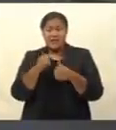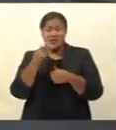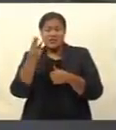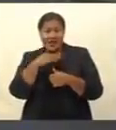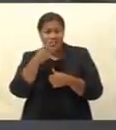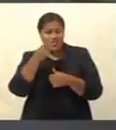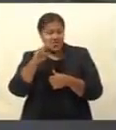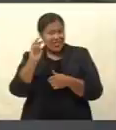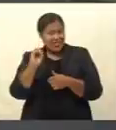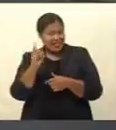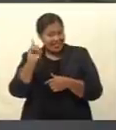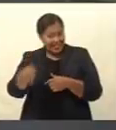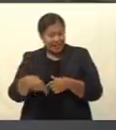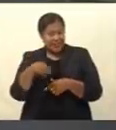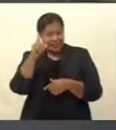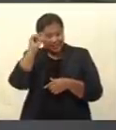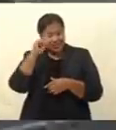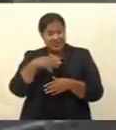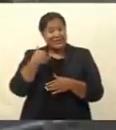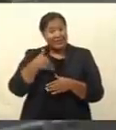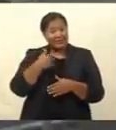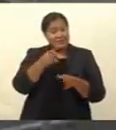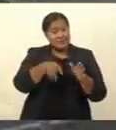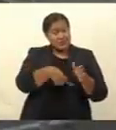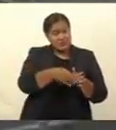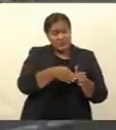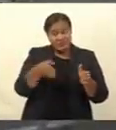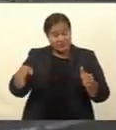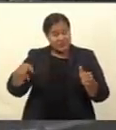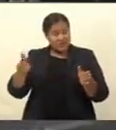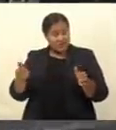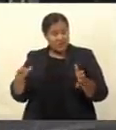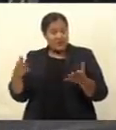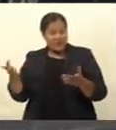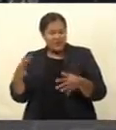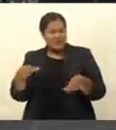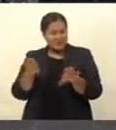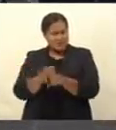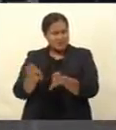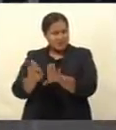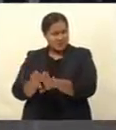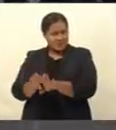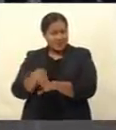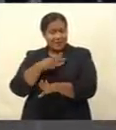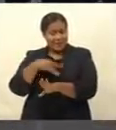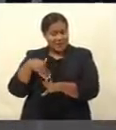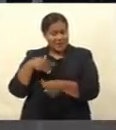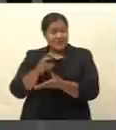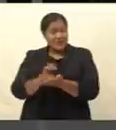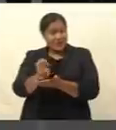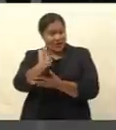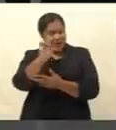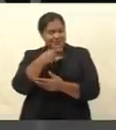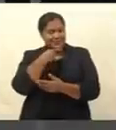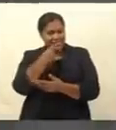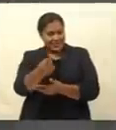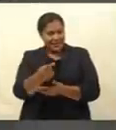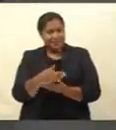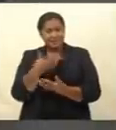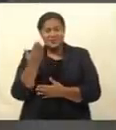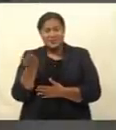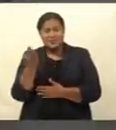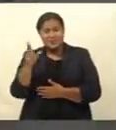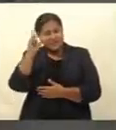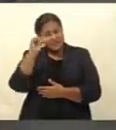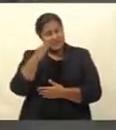330,000 Fijians living within the Suva-Nosori corridor that is currently on lockdown, Minister for Economy Ayasaid Kayum is urging